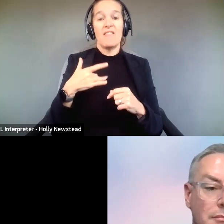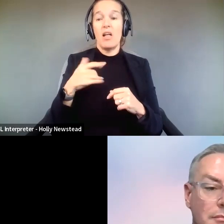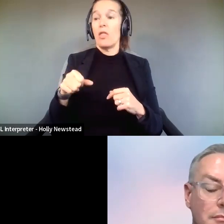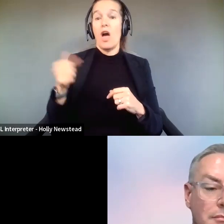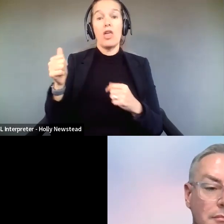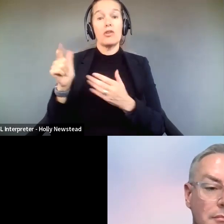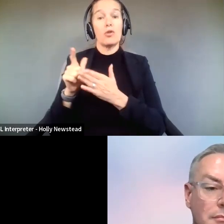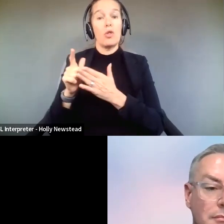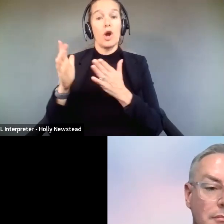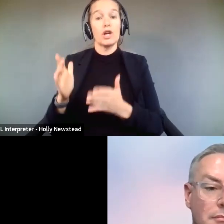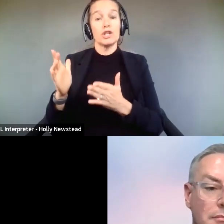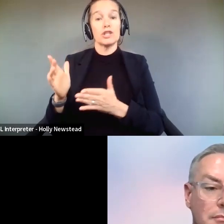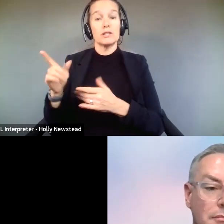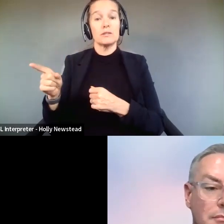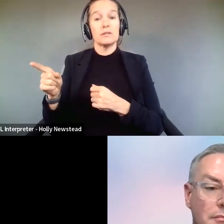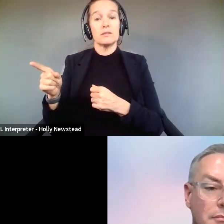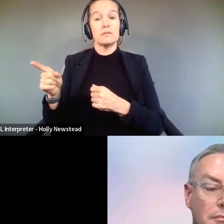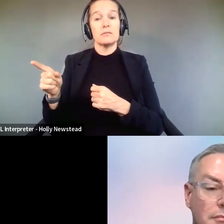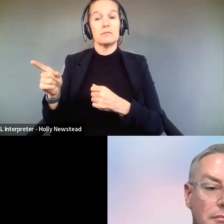trial had unfairly